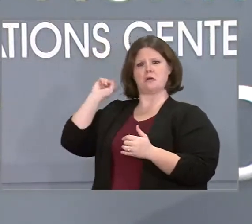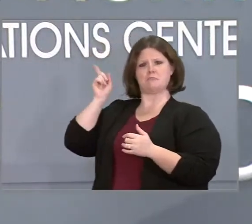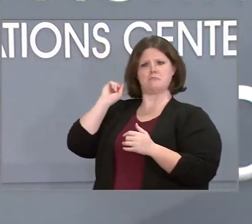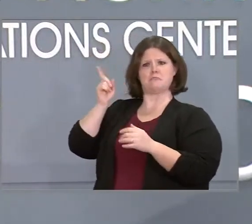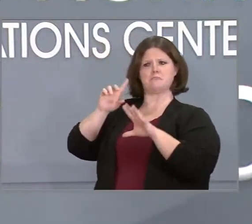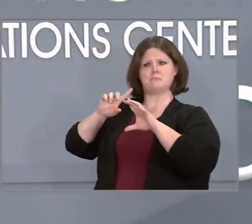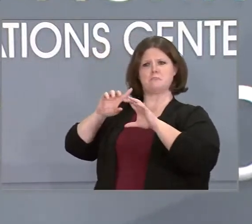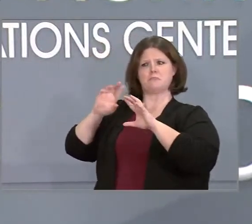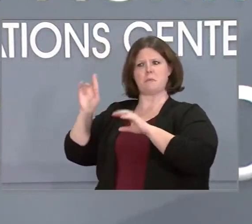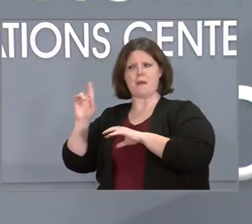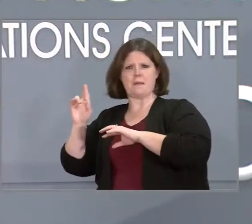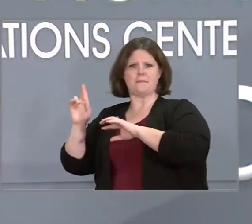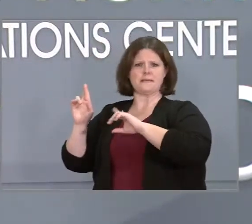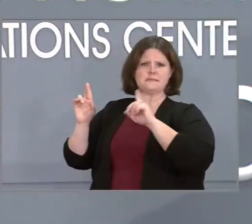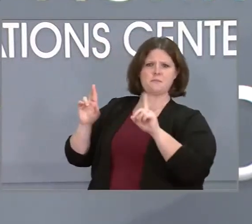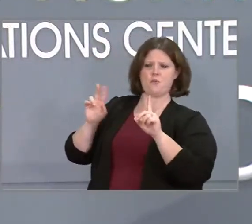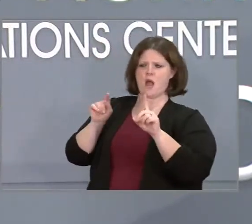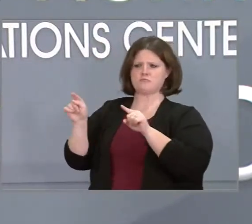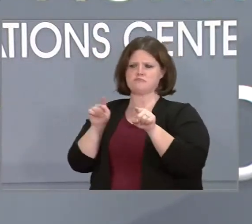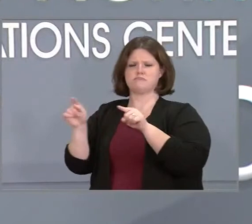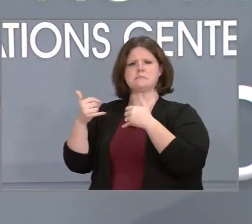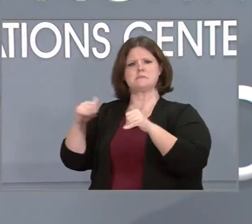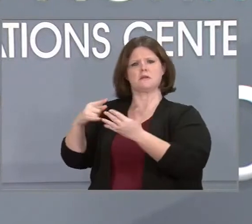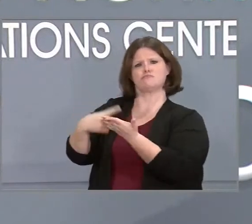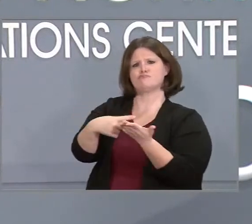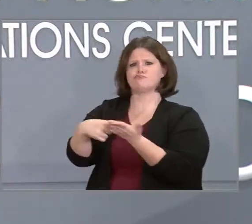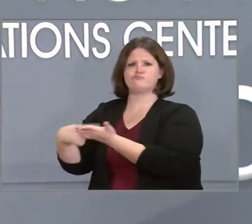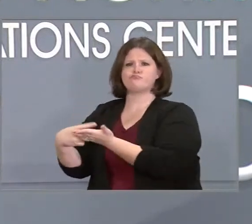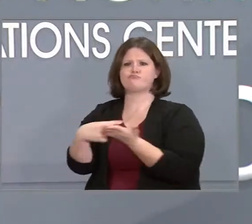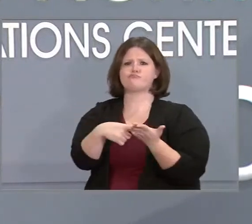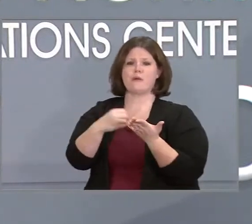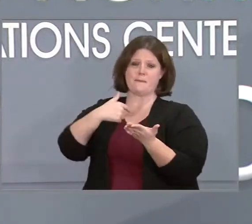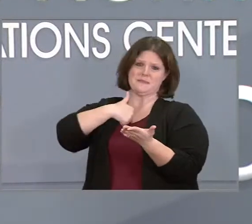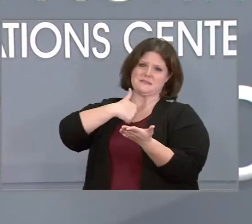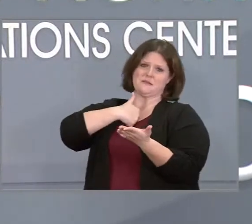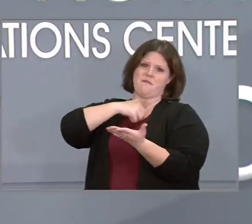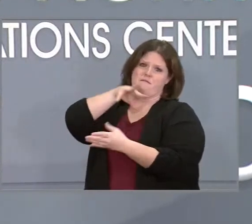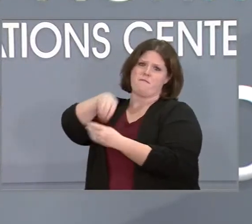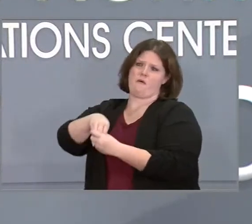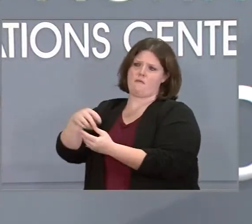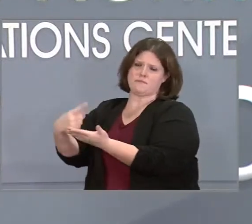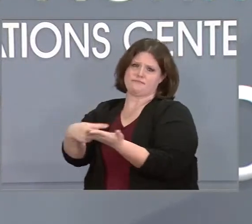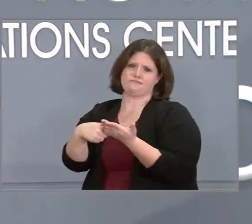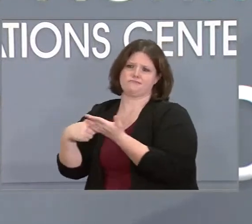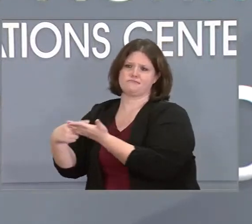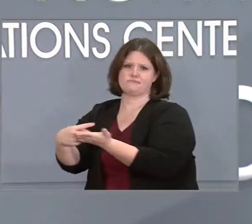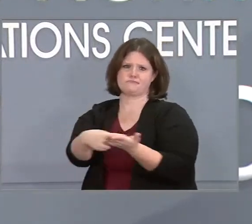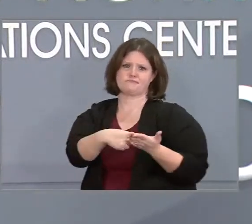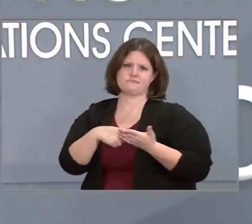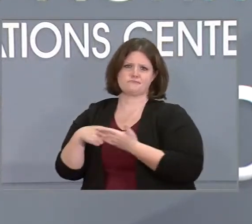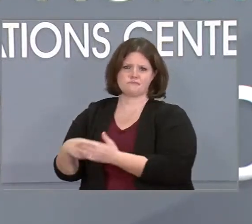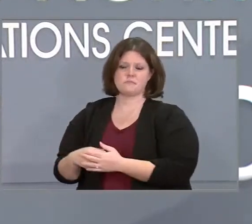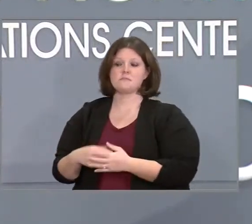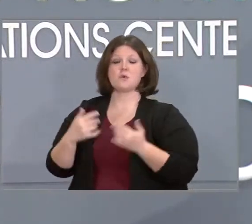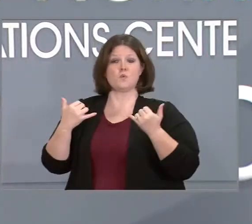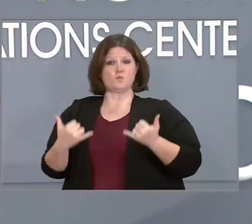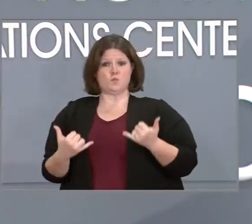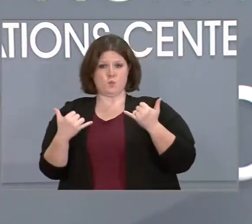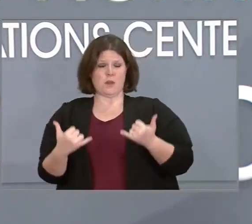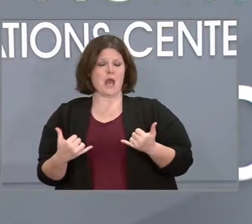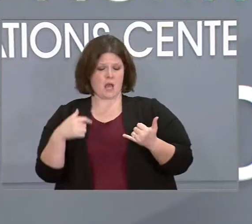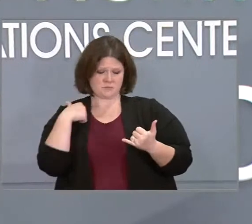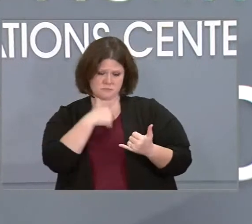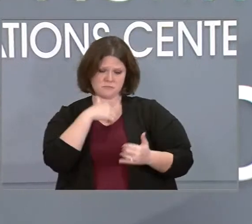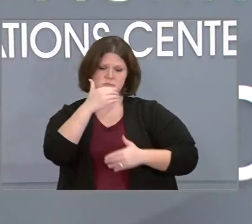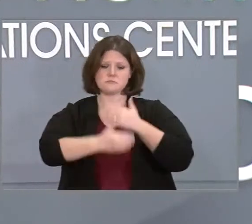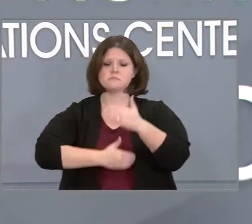both Republican and Democratic leaders and me. We are in the process today